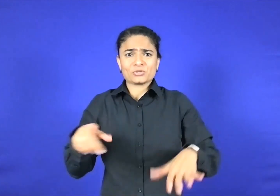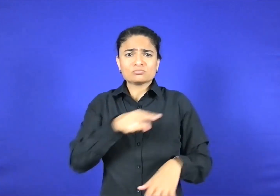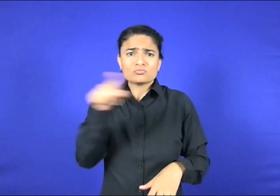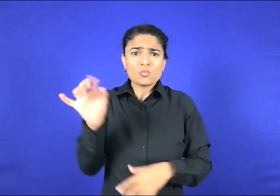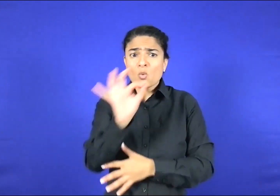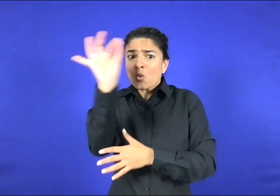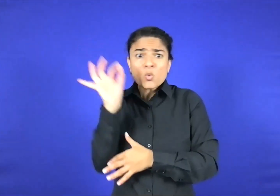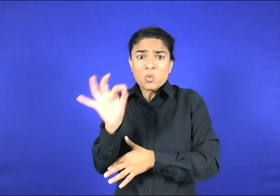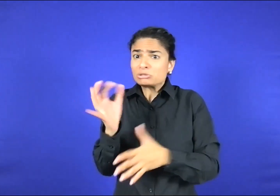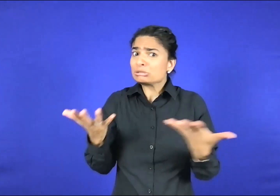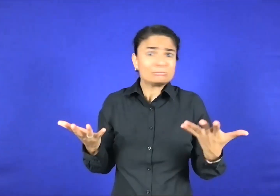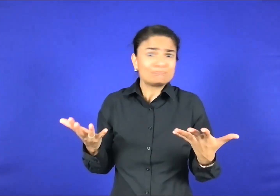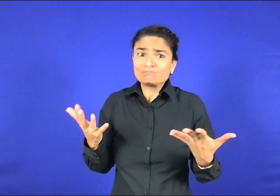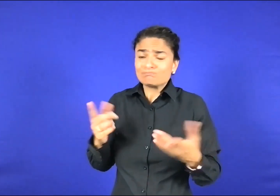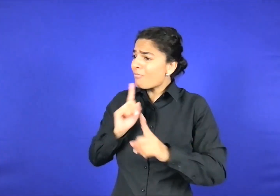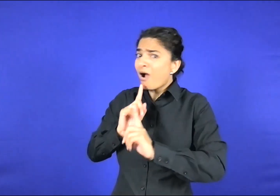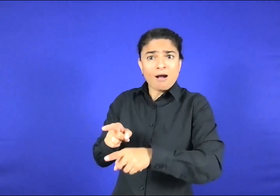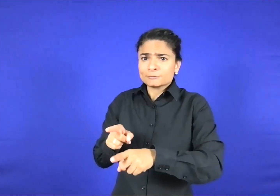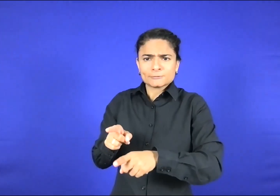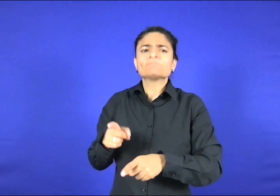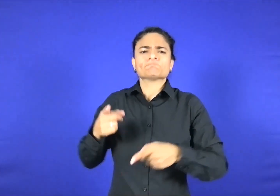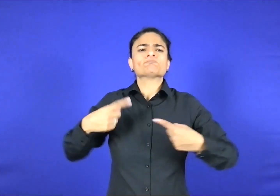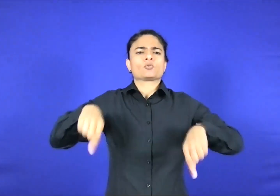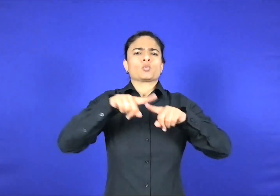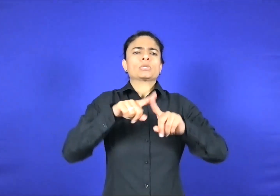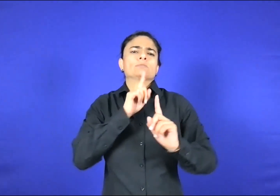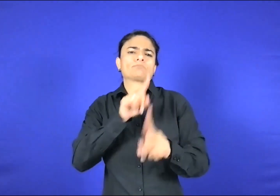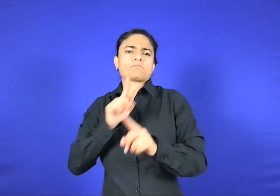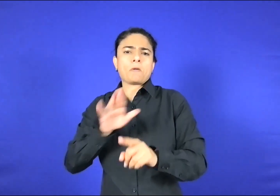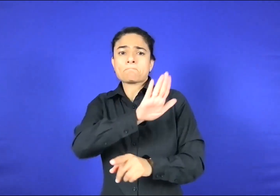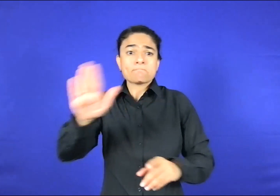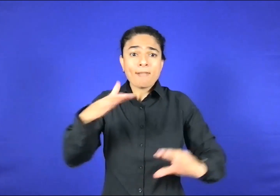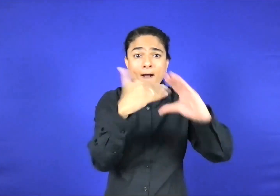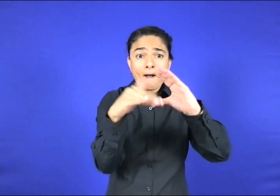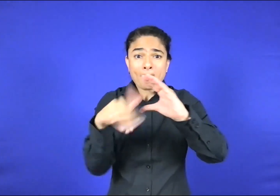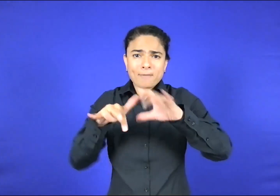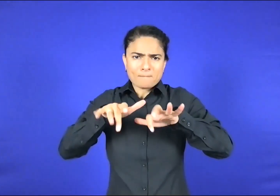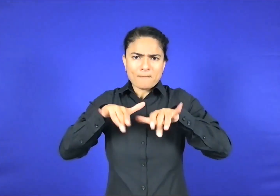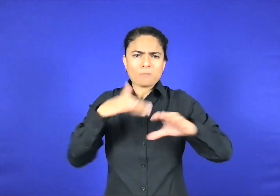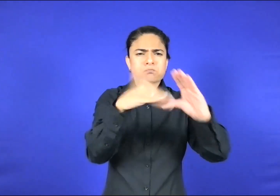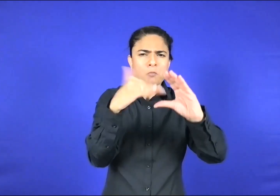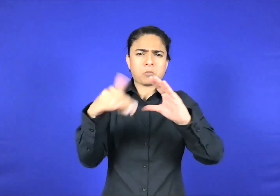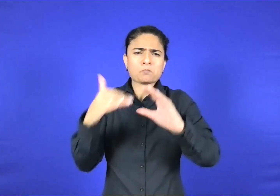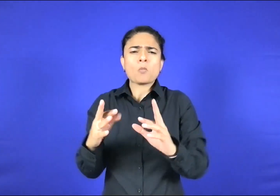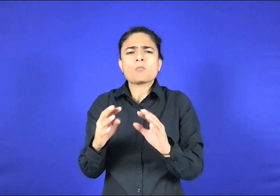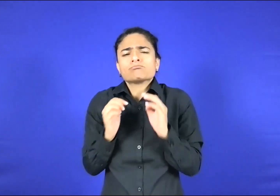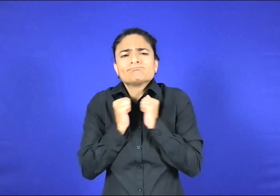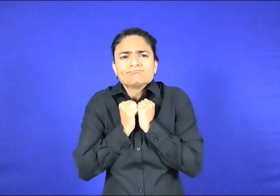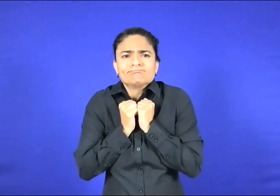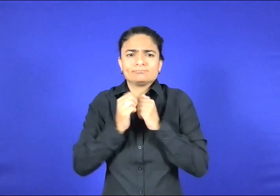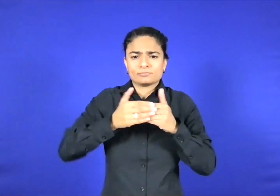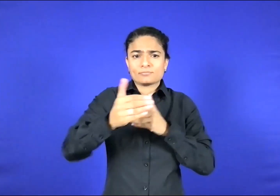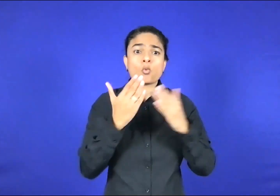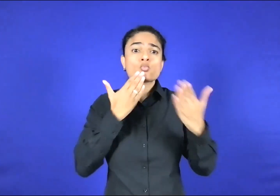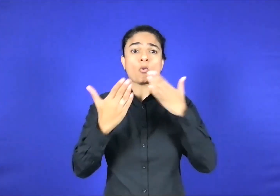the conference. With that, I want to express our deep appreciation to all the